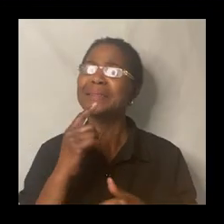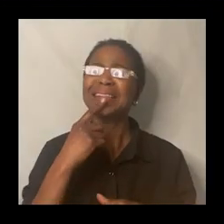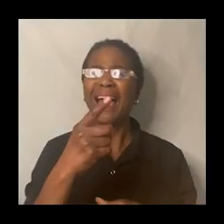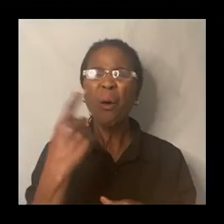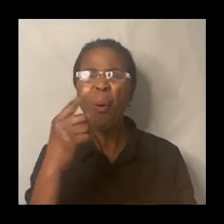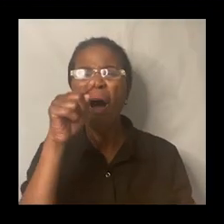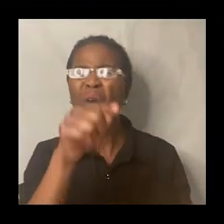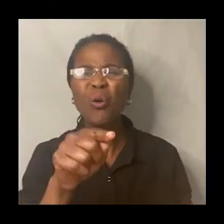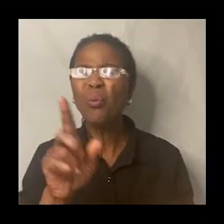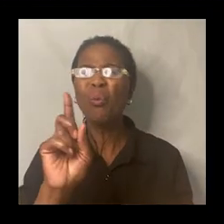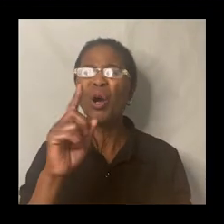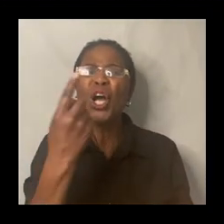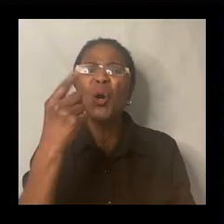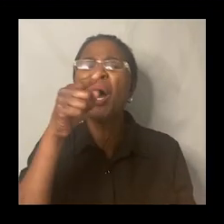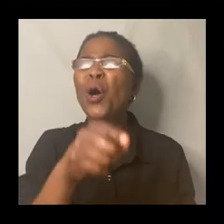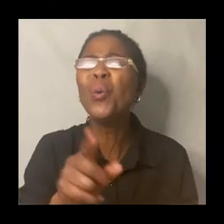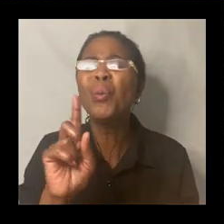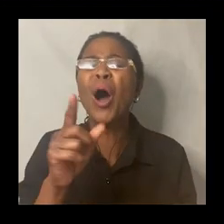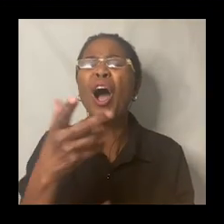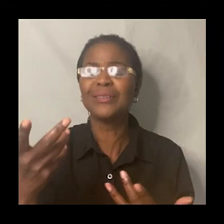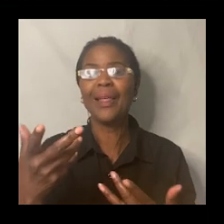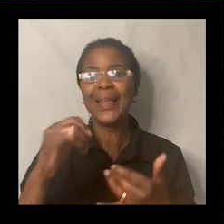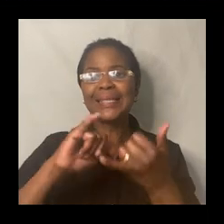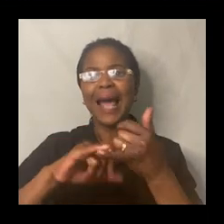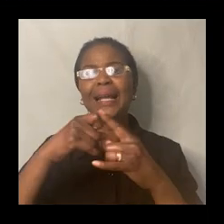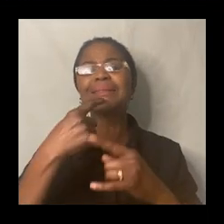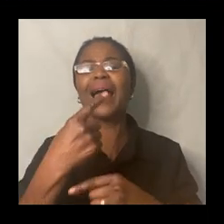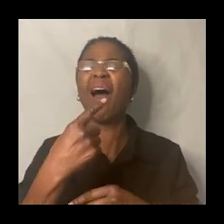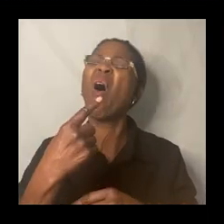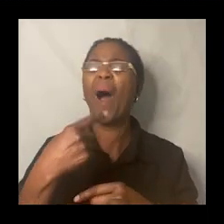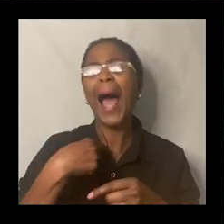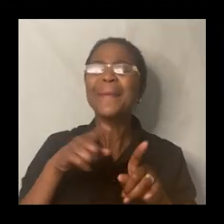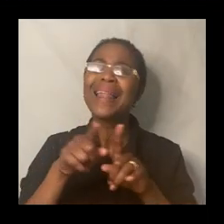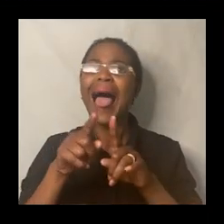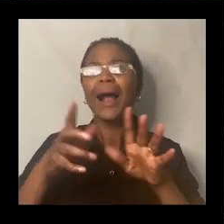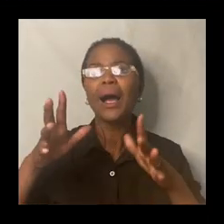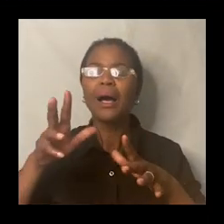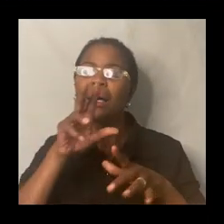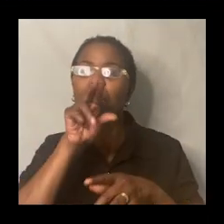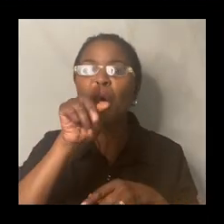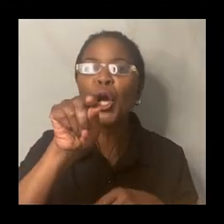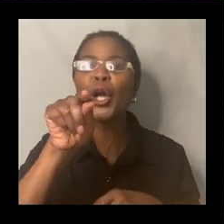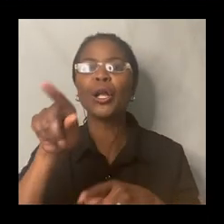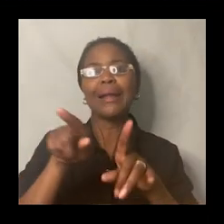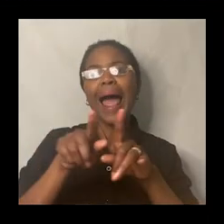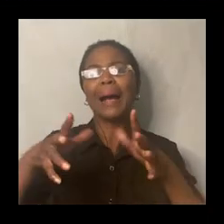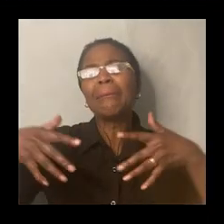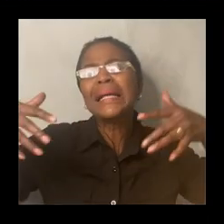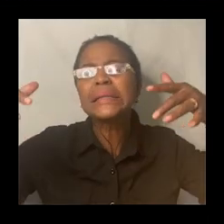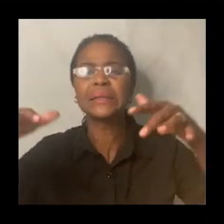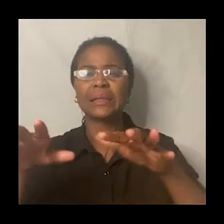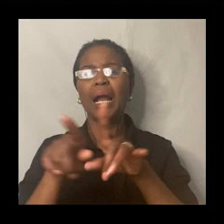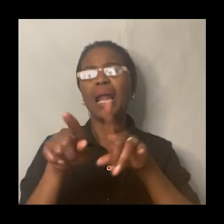you? And in the end, he said, well, I'm something like a bird. I'm something like a beast. I'm something like an angel. I'm something like